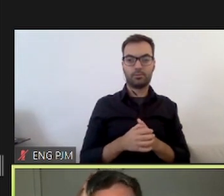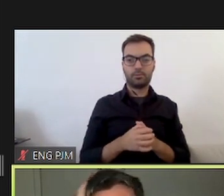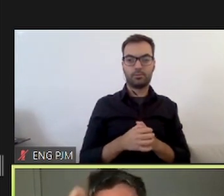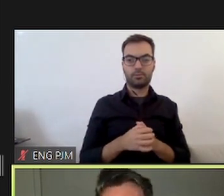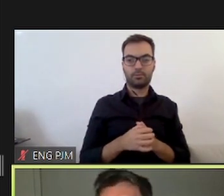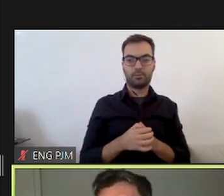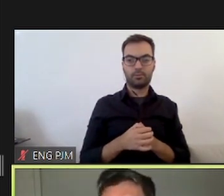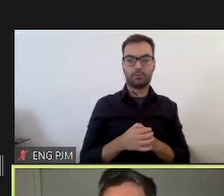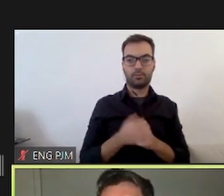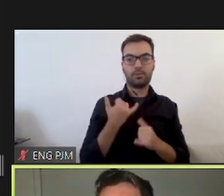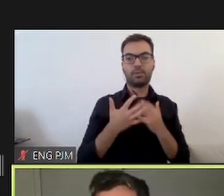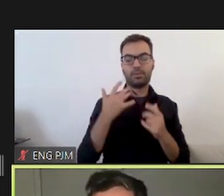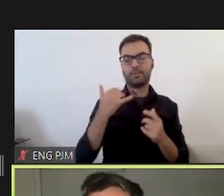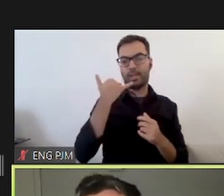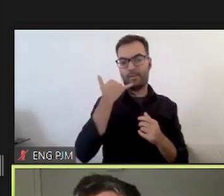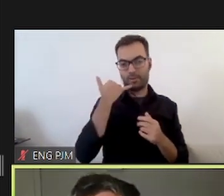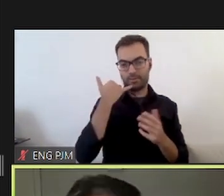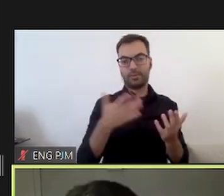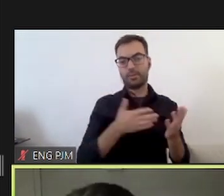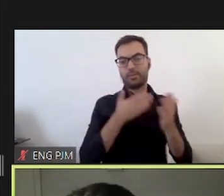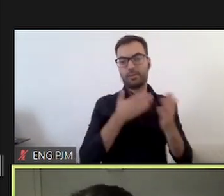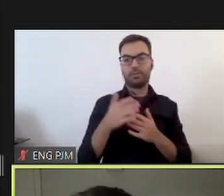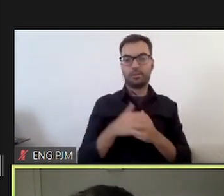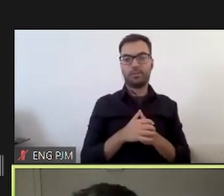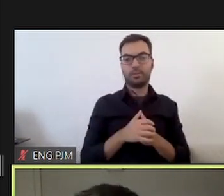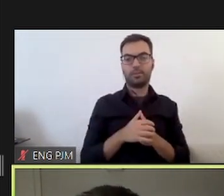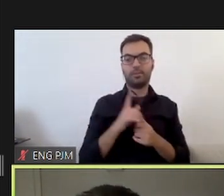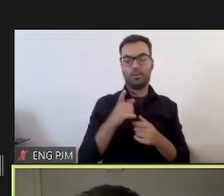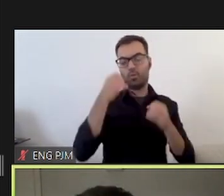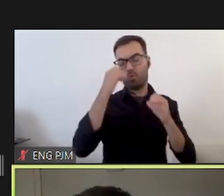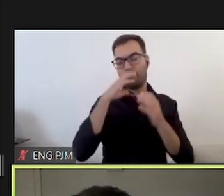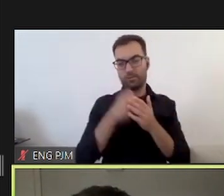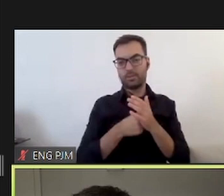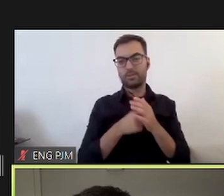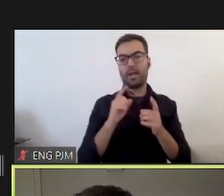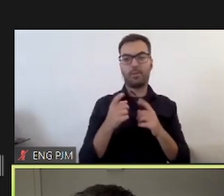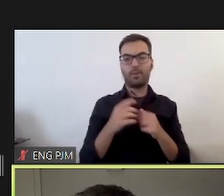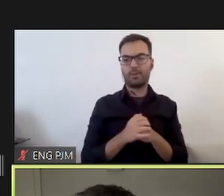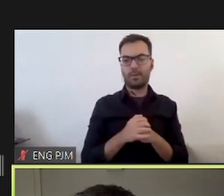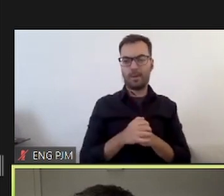on the mobile, you're going to the accessibility, or you triple